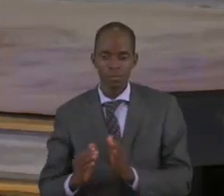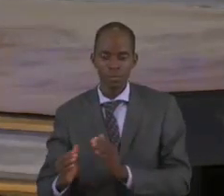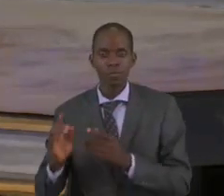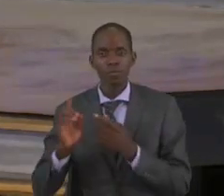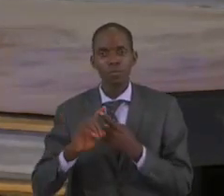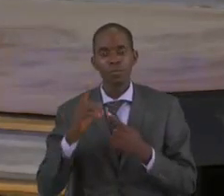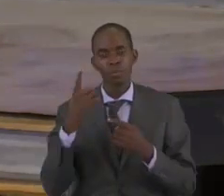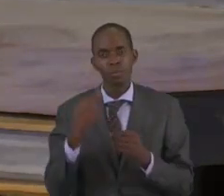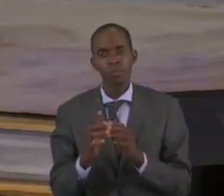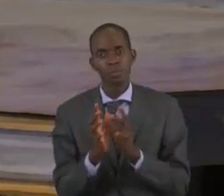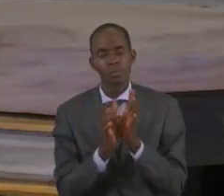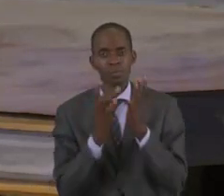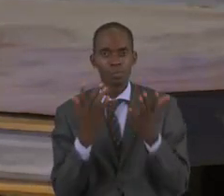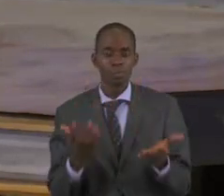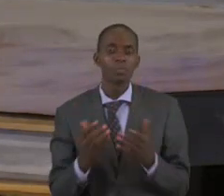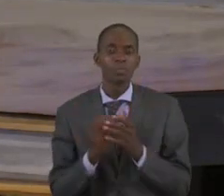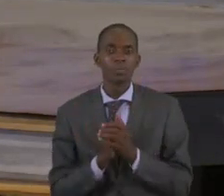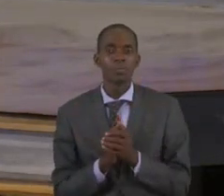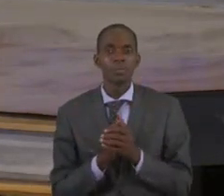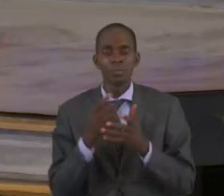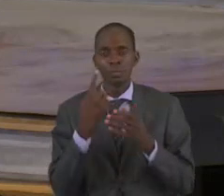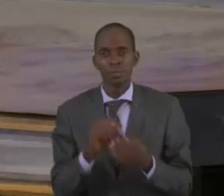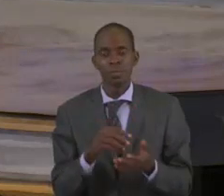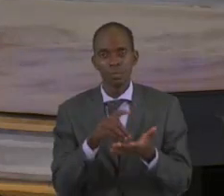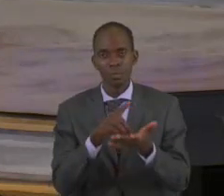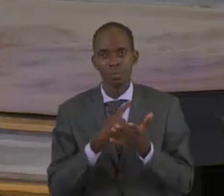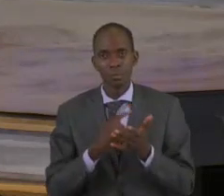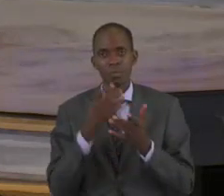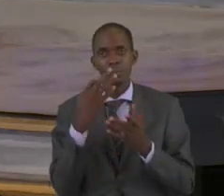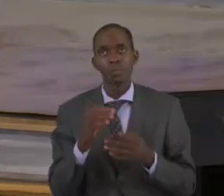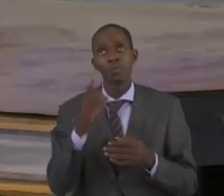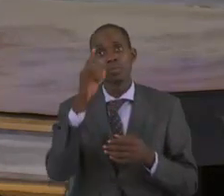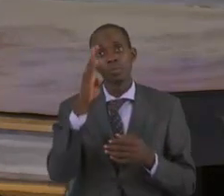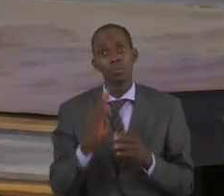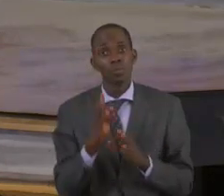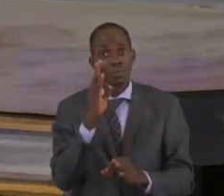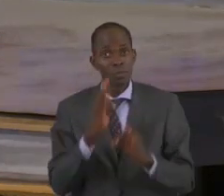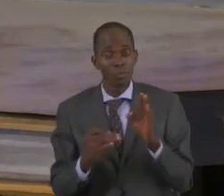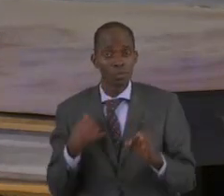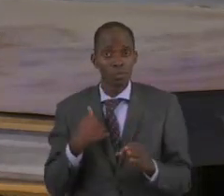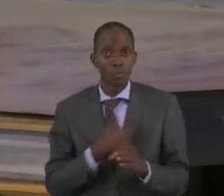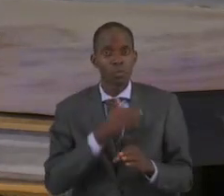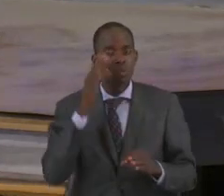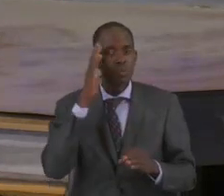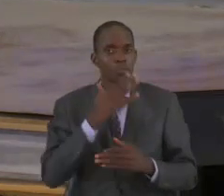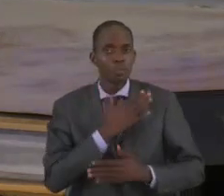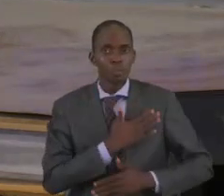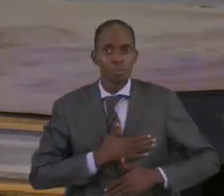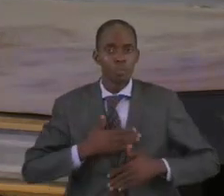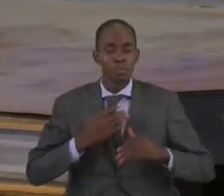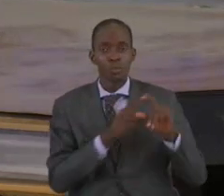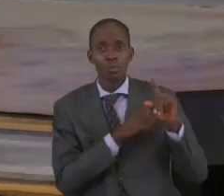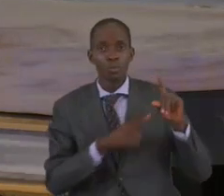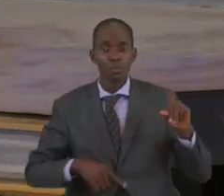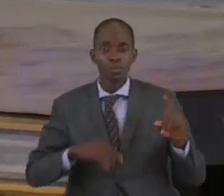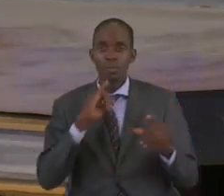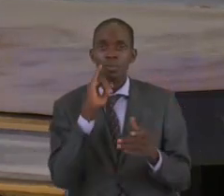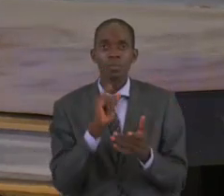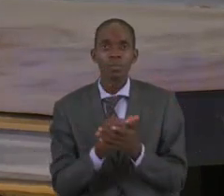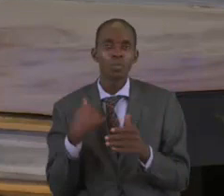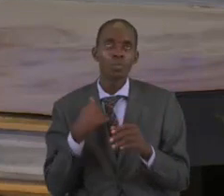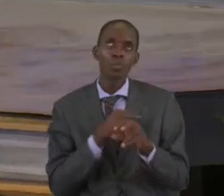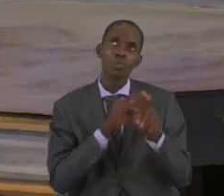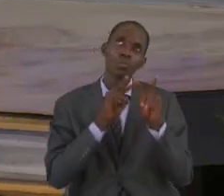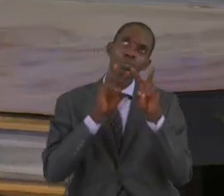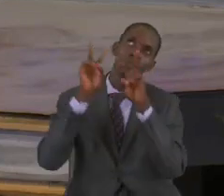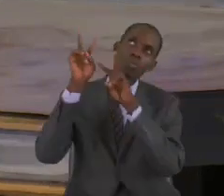the scriptures. The demand of God, if we're going to please the Lord, is that we look at the Lord,